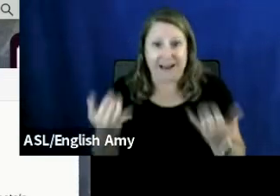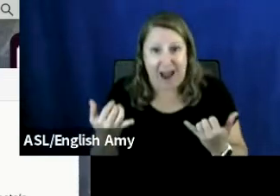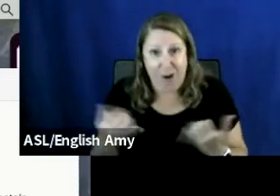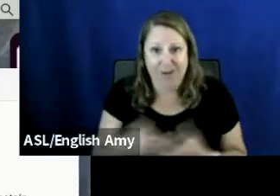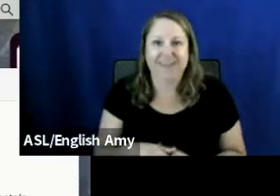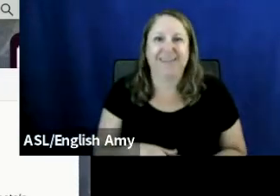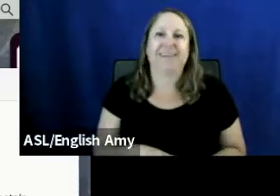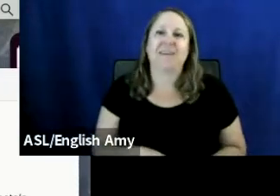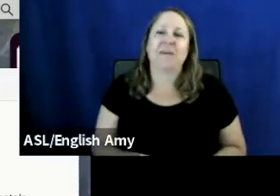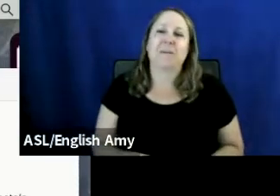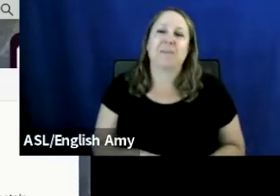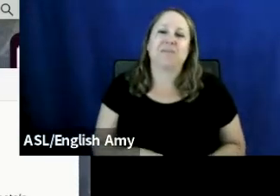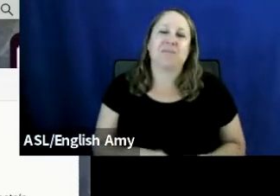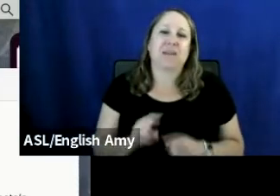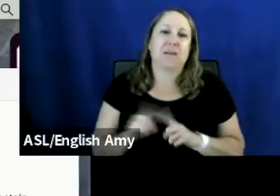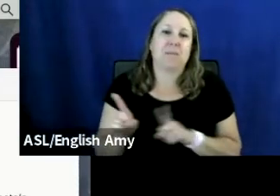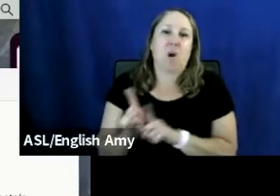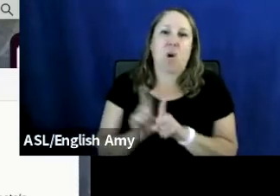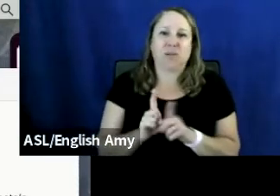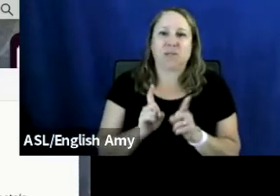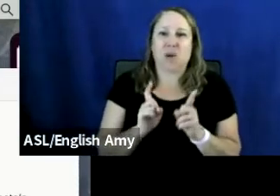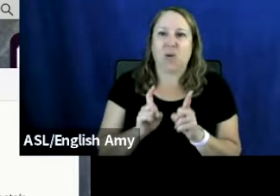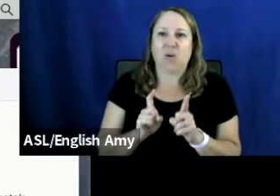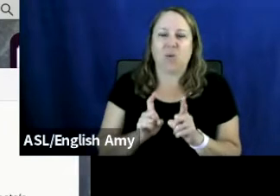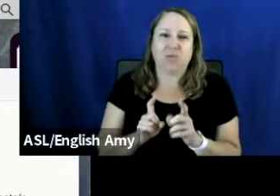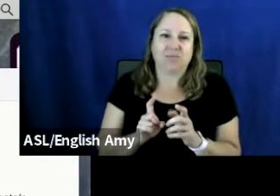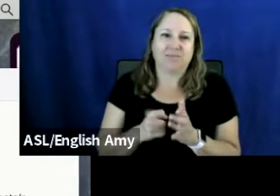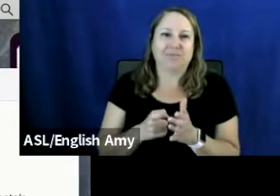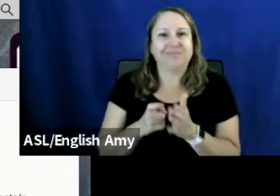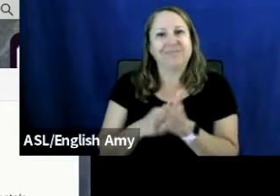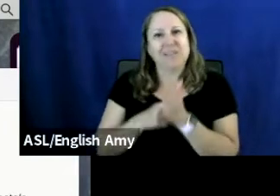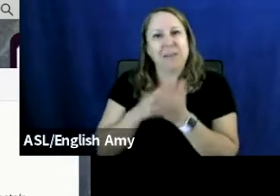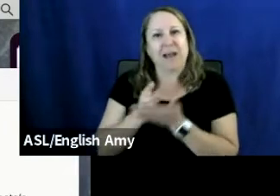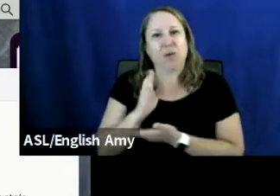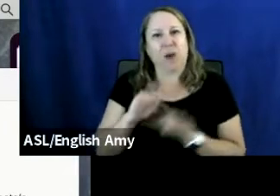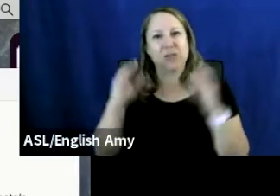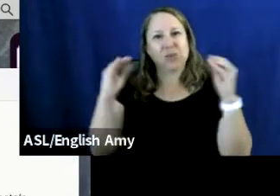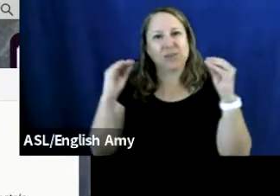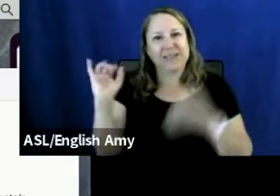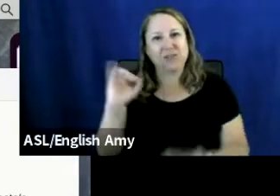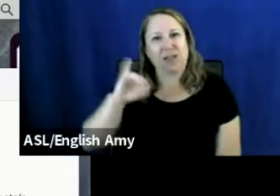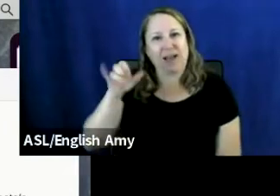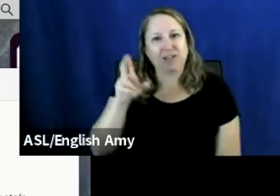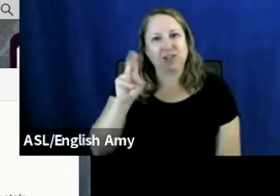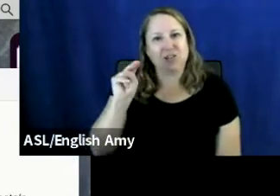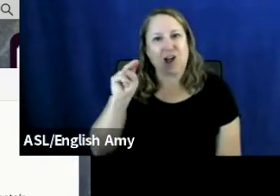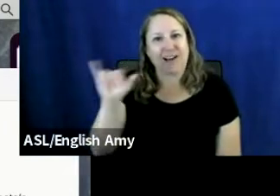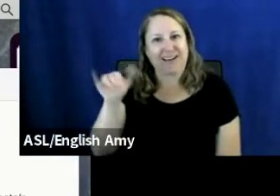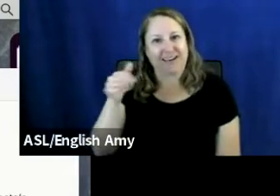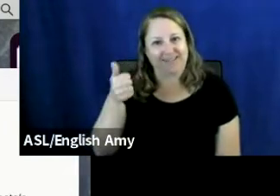But also like demanding that right to teach, like Johnnie said, it would like,